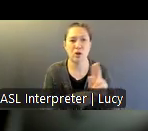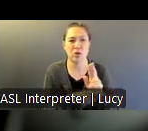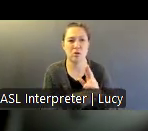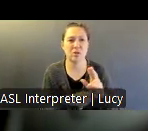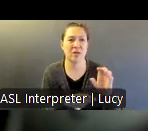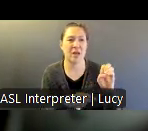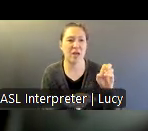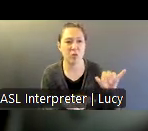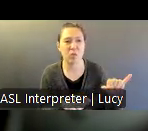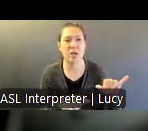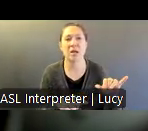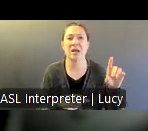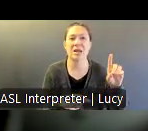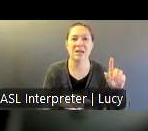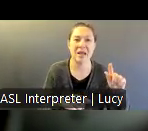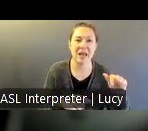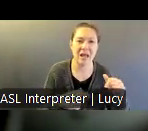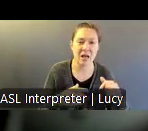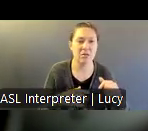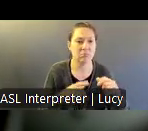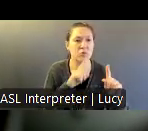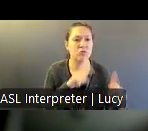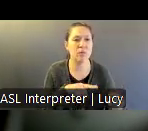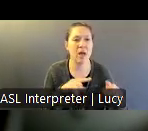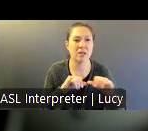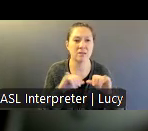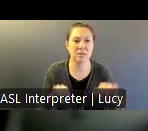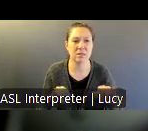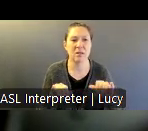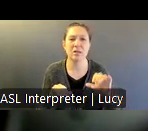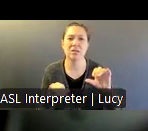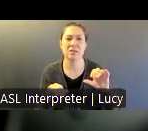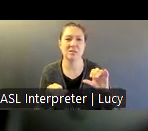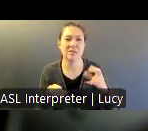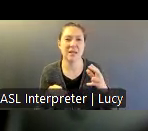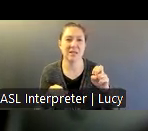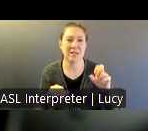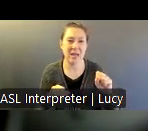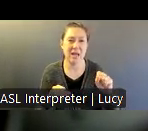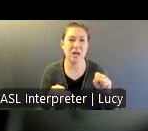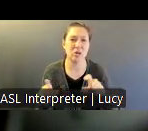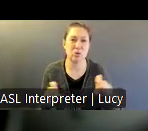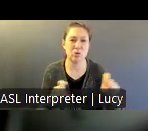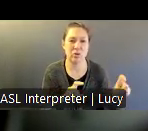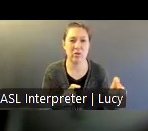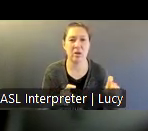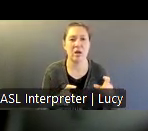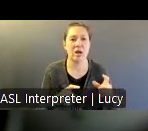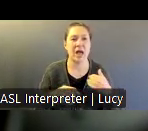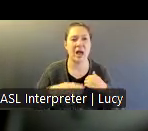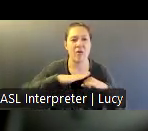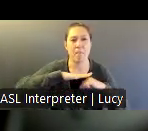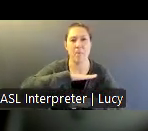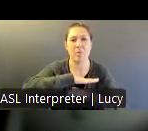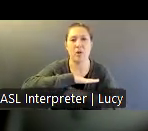shared some about our CHES survey. One of our pillars is also data in action, so what we're doing